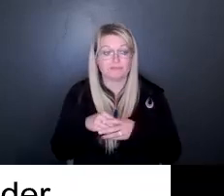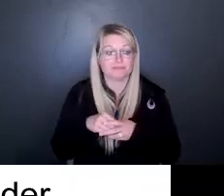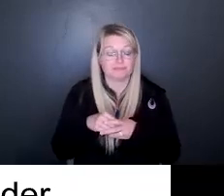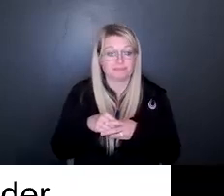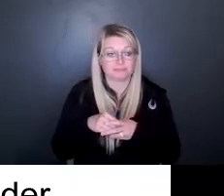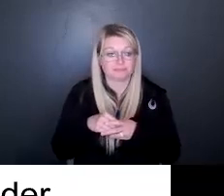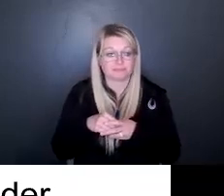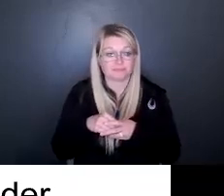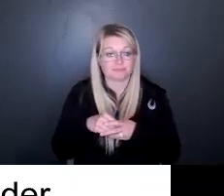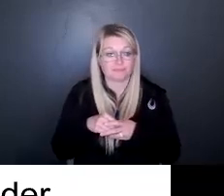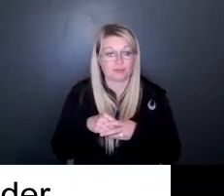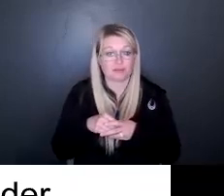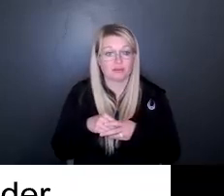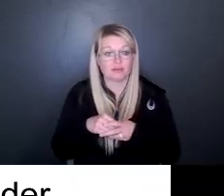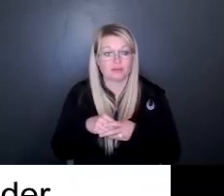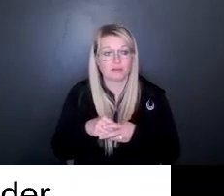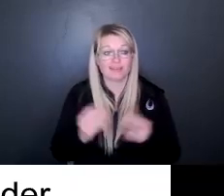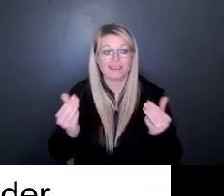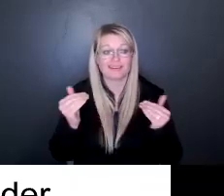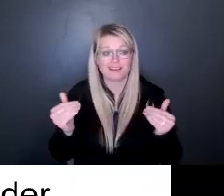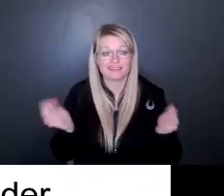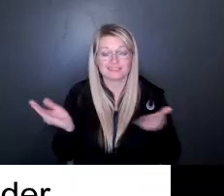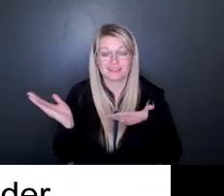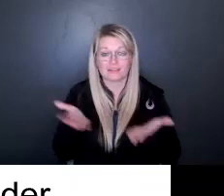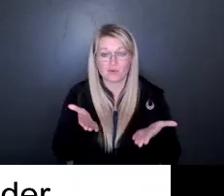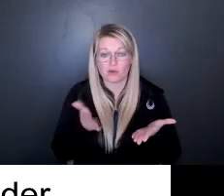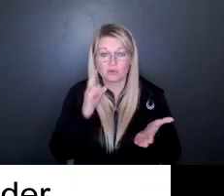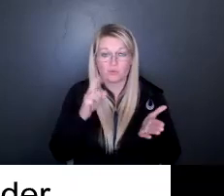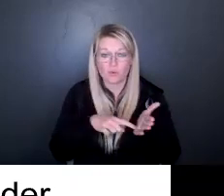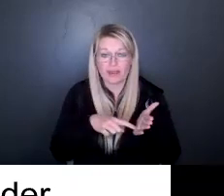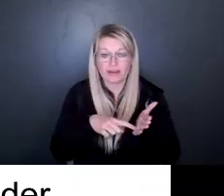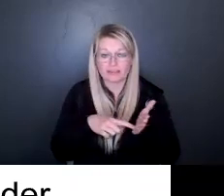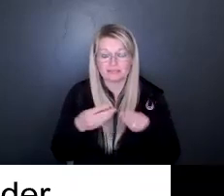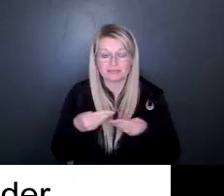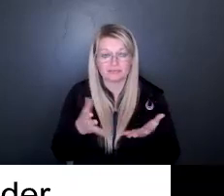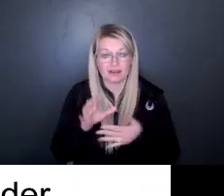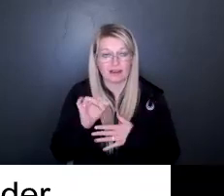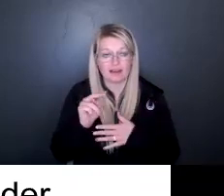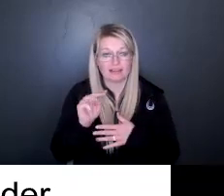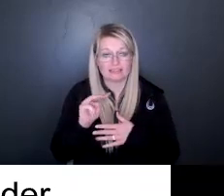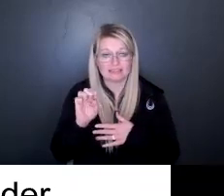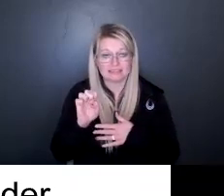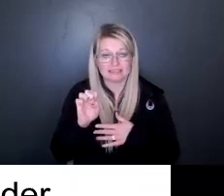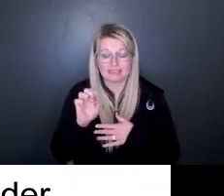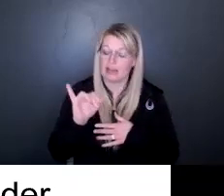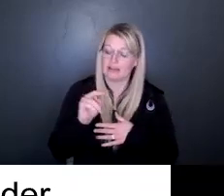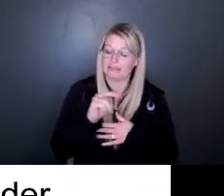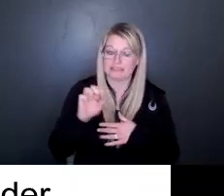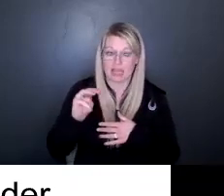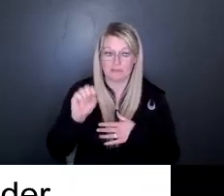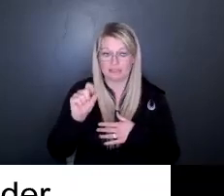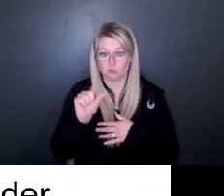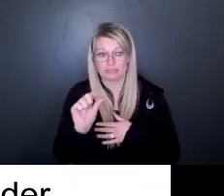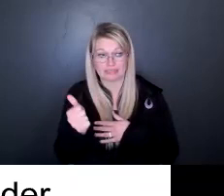The next deliverable was an annotated review of the INEE MS 2010, which